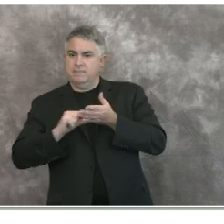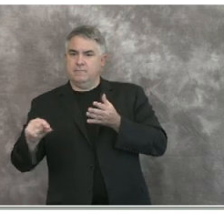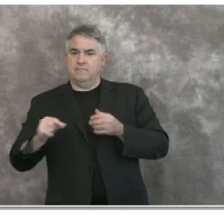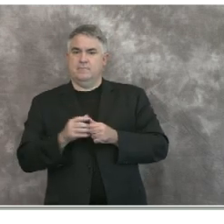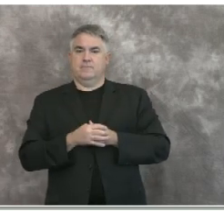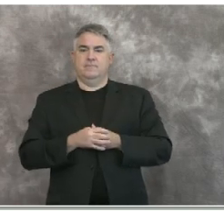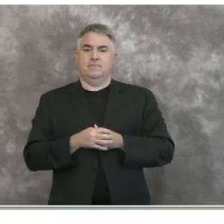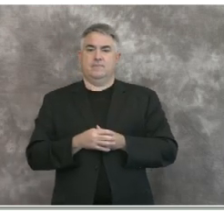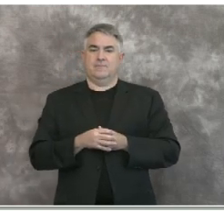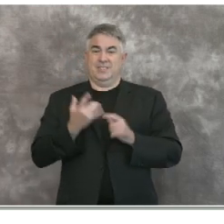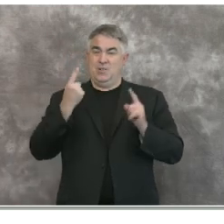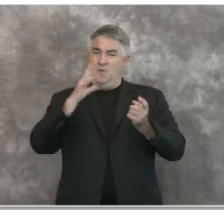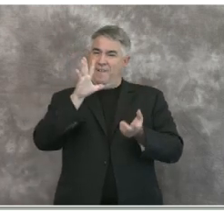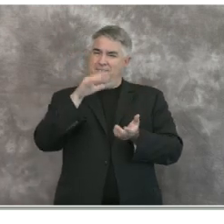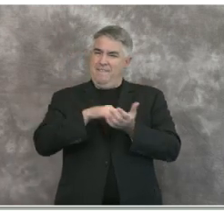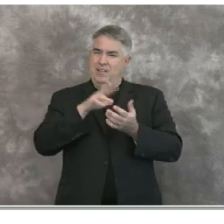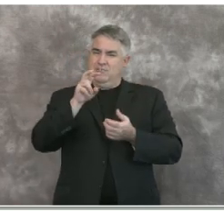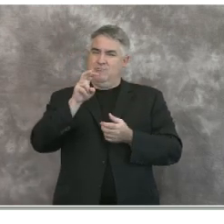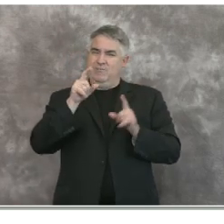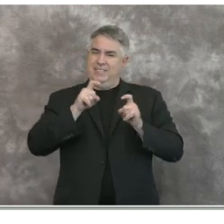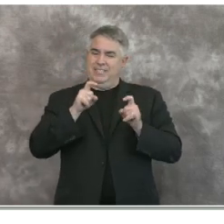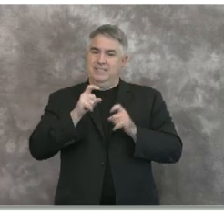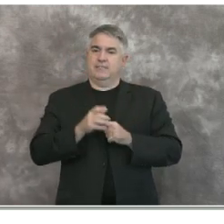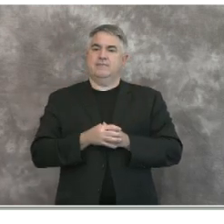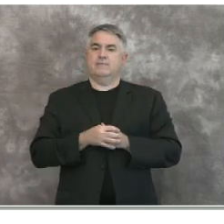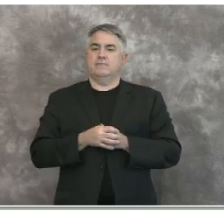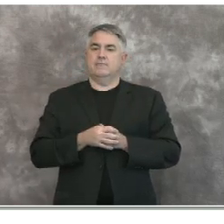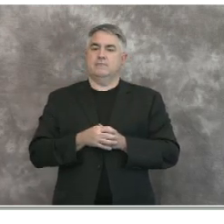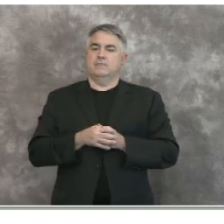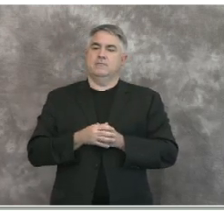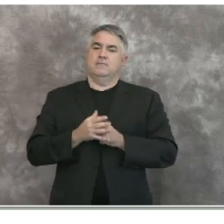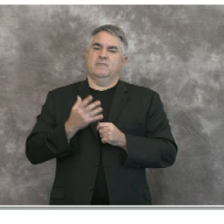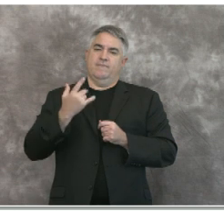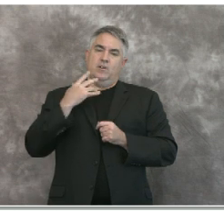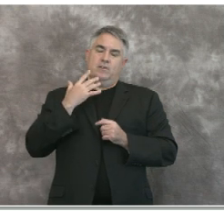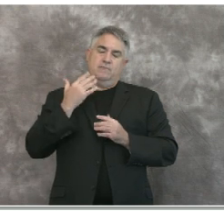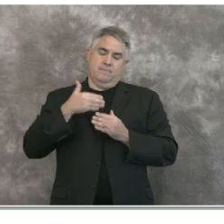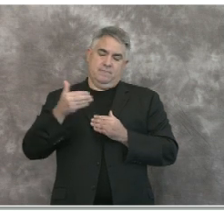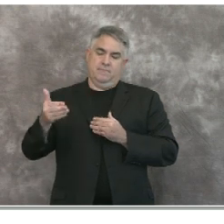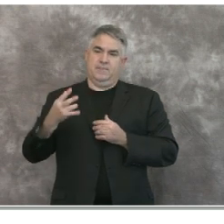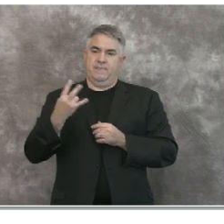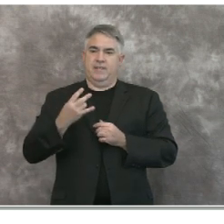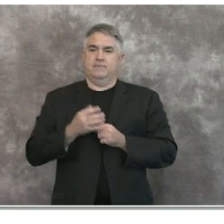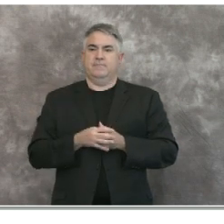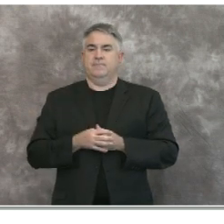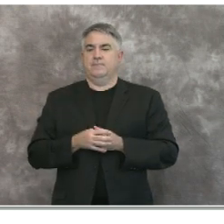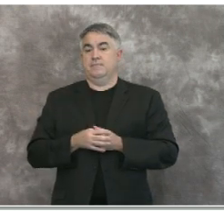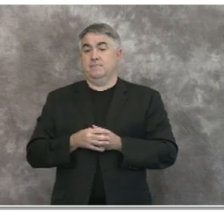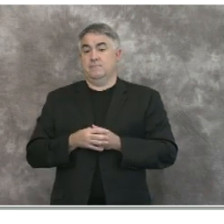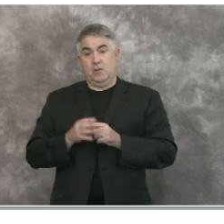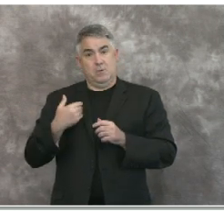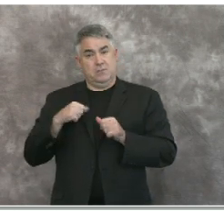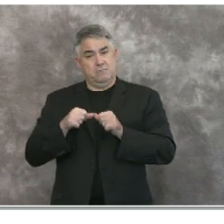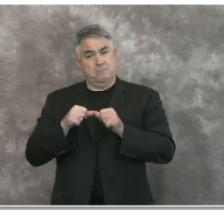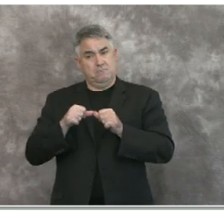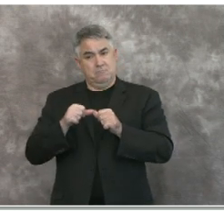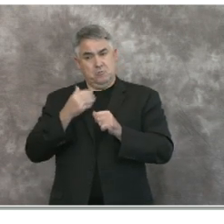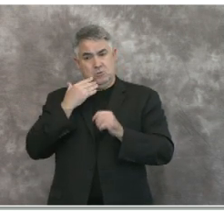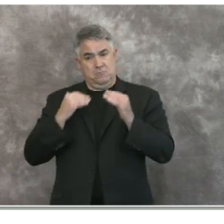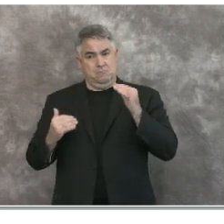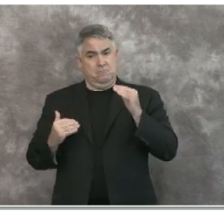5,200. We would like that to be our 7-day average and not just a one-time occurrence, but we continue to see positive progress as it relates to